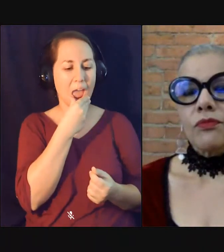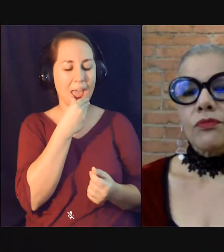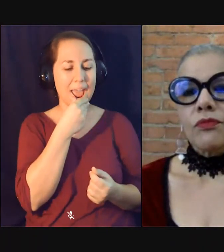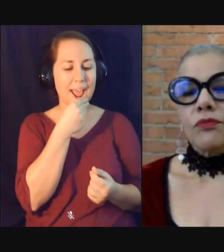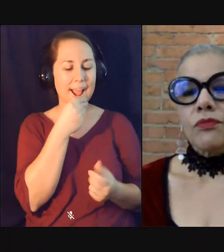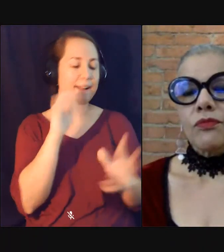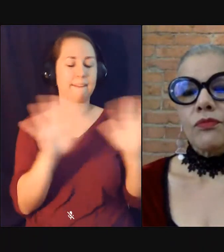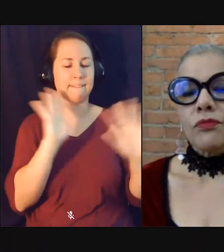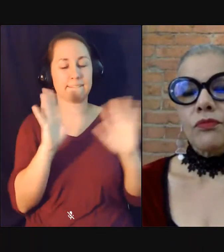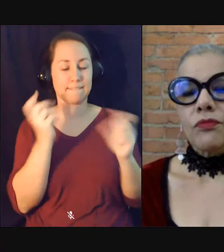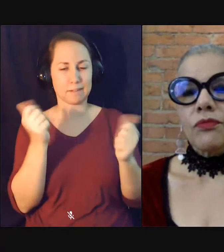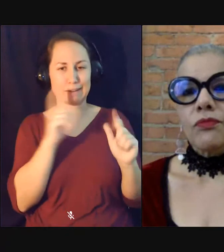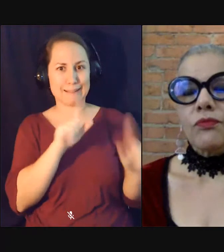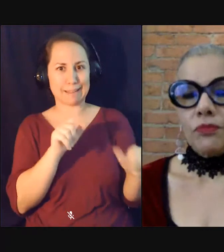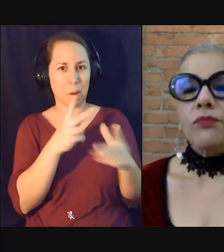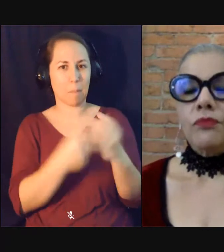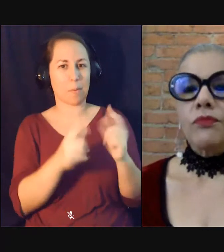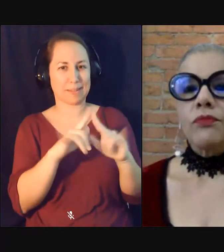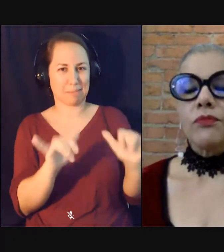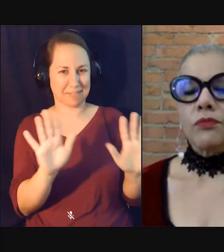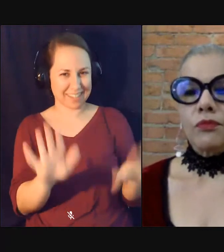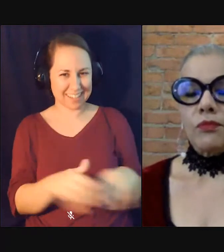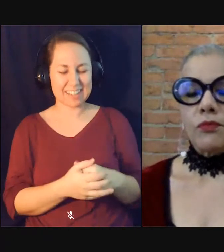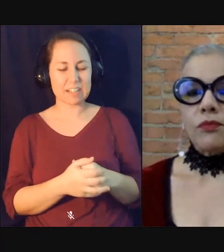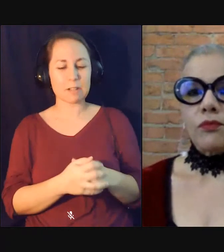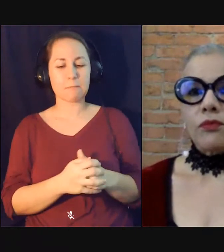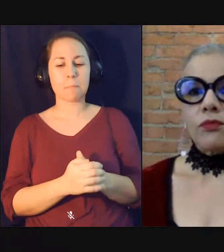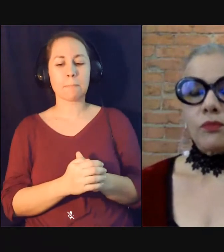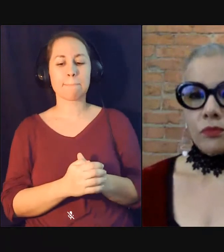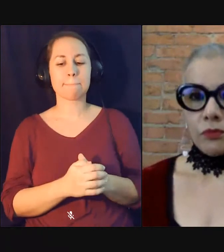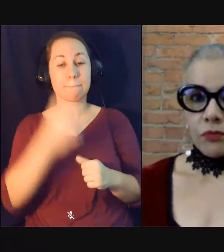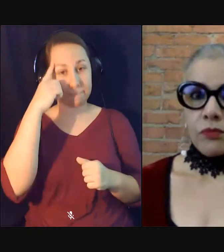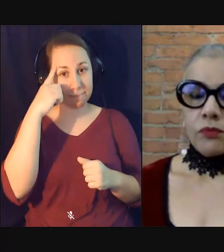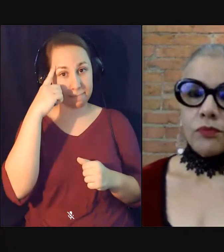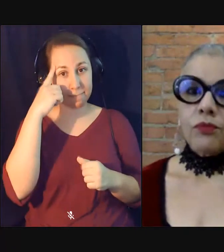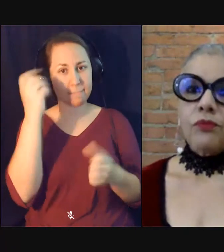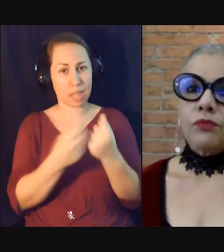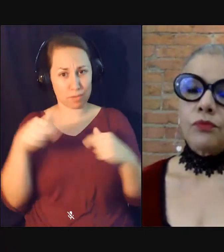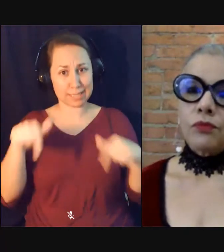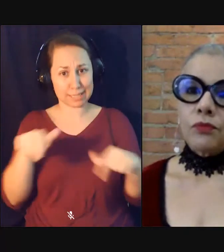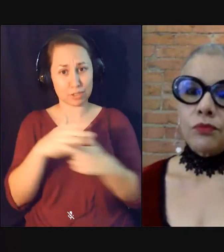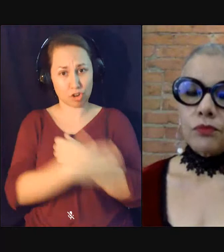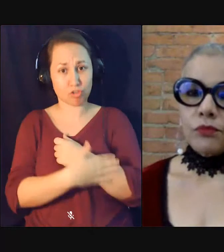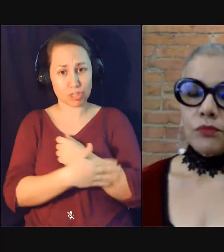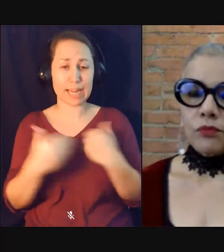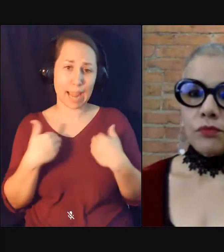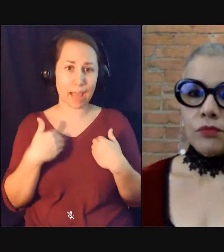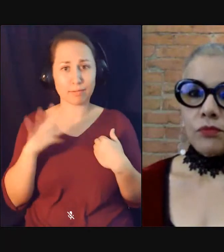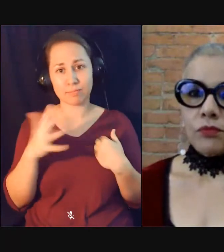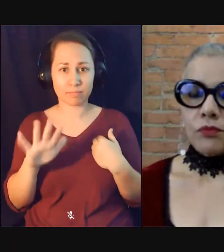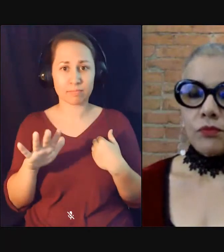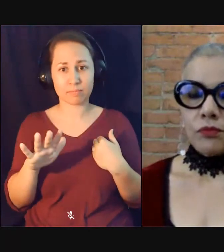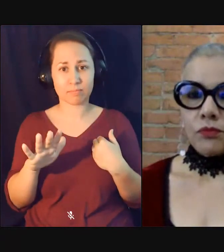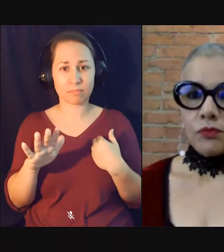trying to like answer both questions. I mean, I think everyone in this country has a certain ambient level of misogyny